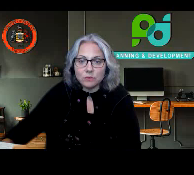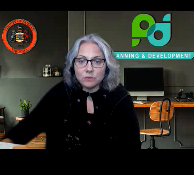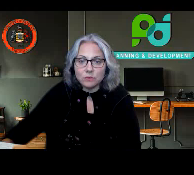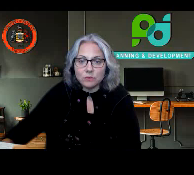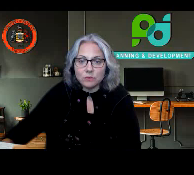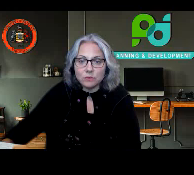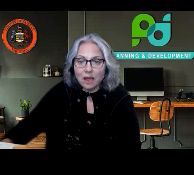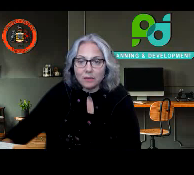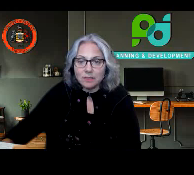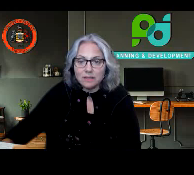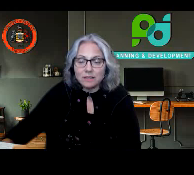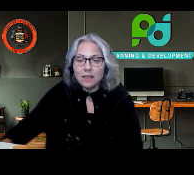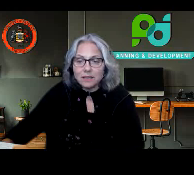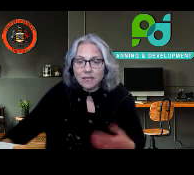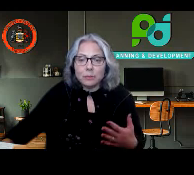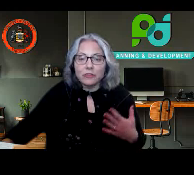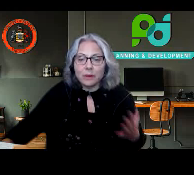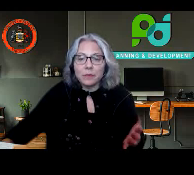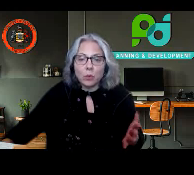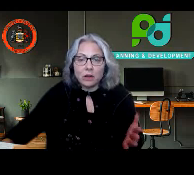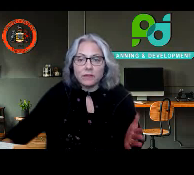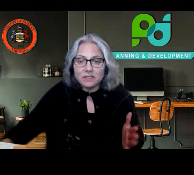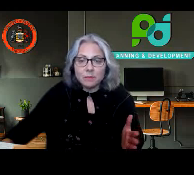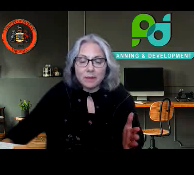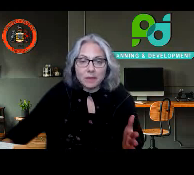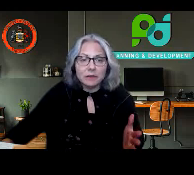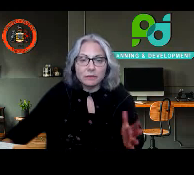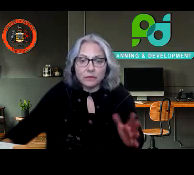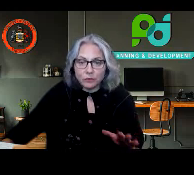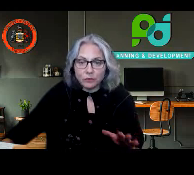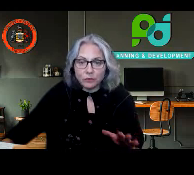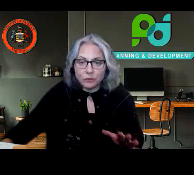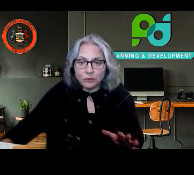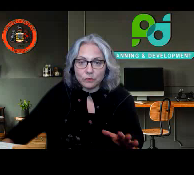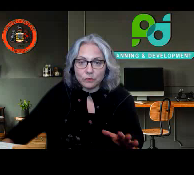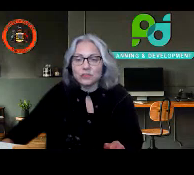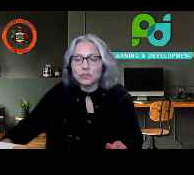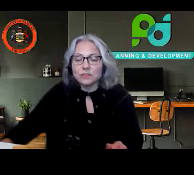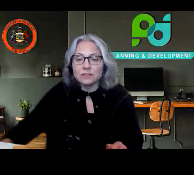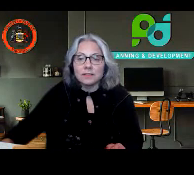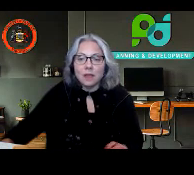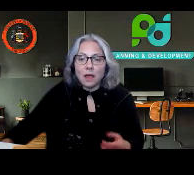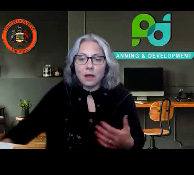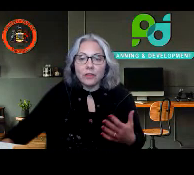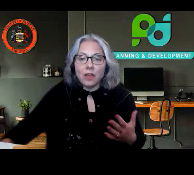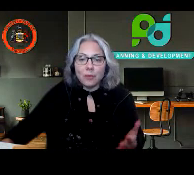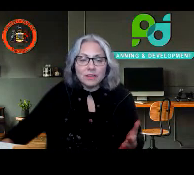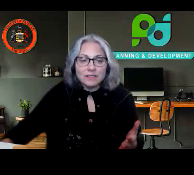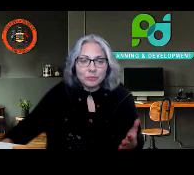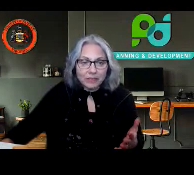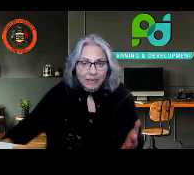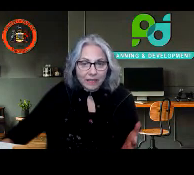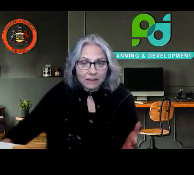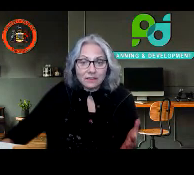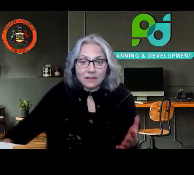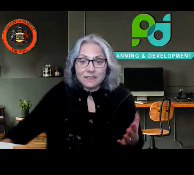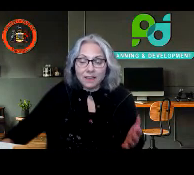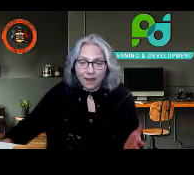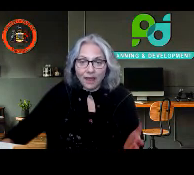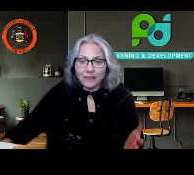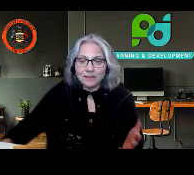county's regulatory documents to help frame the work of this amendment and future recommendations. The comprehensive